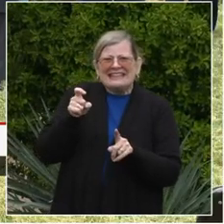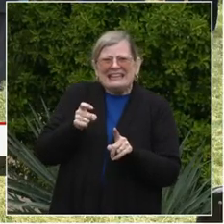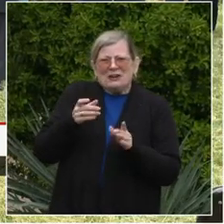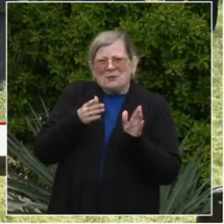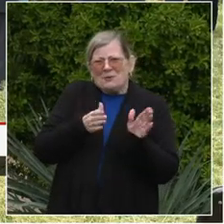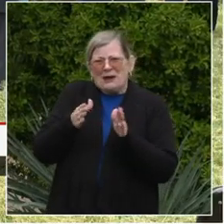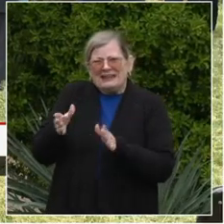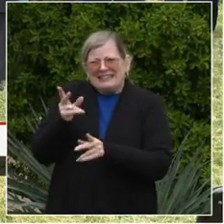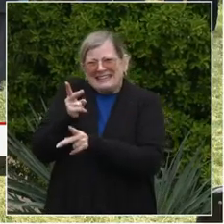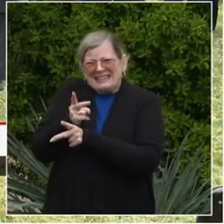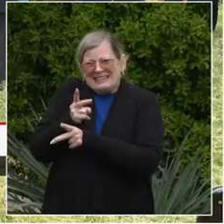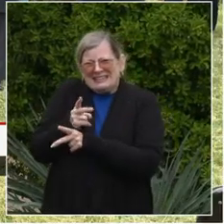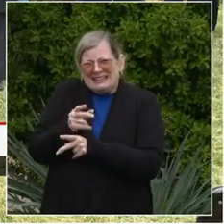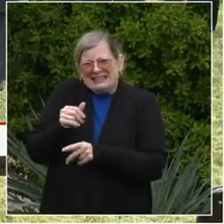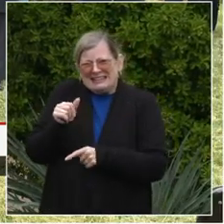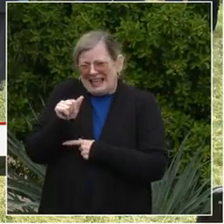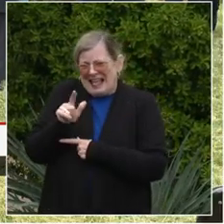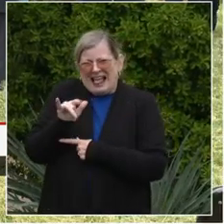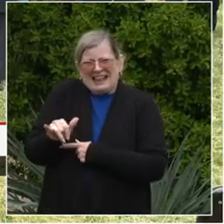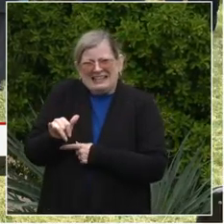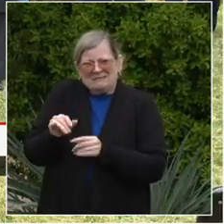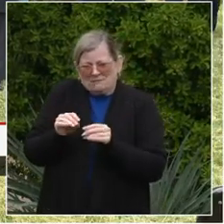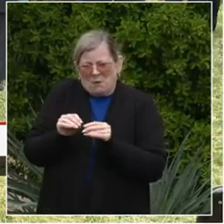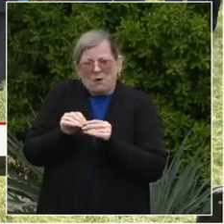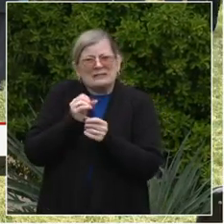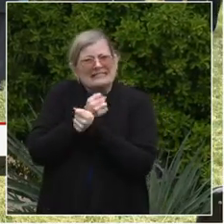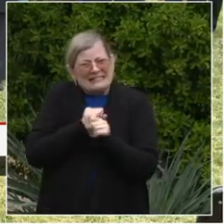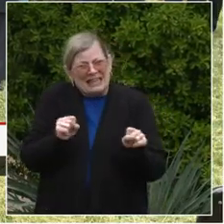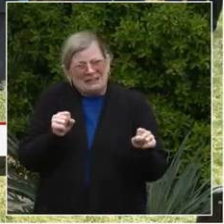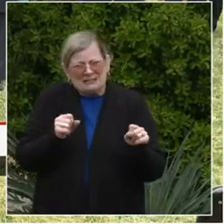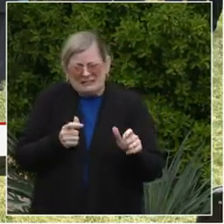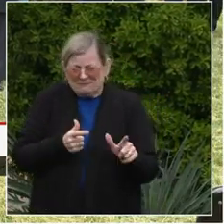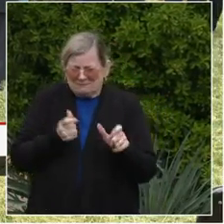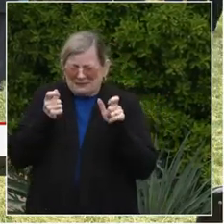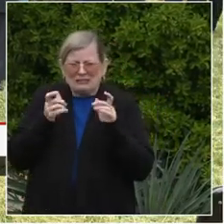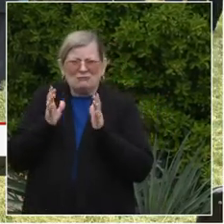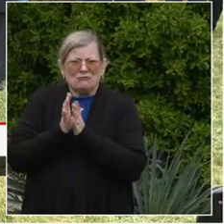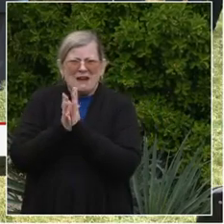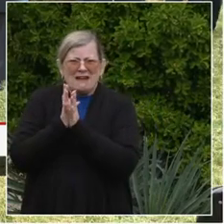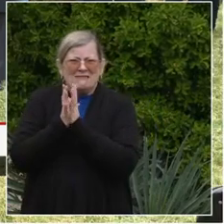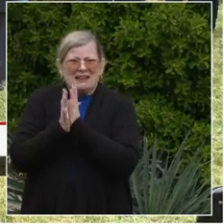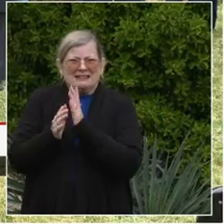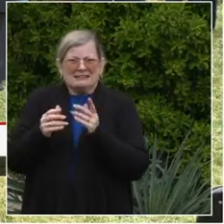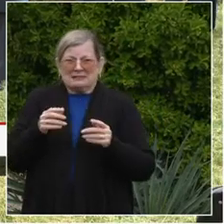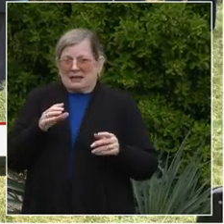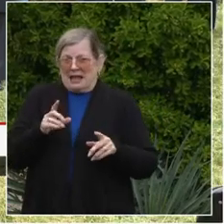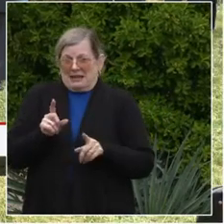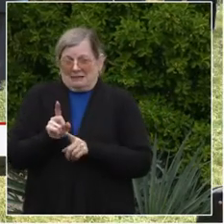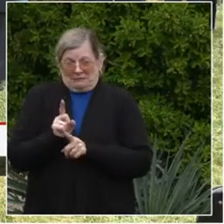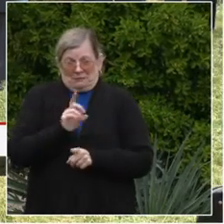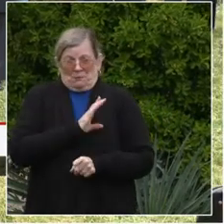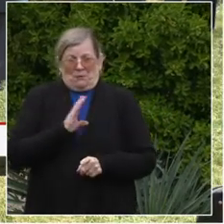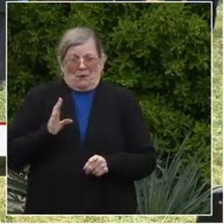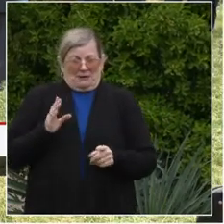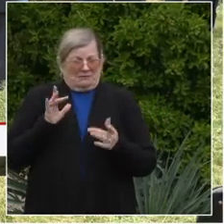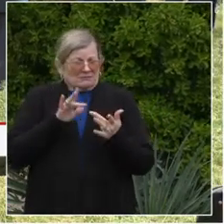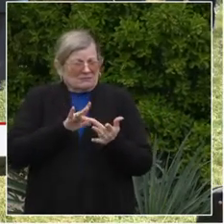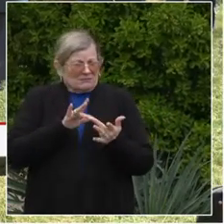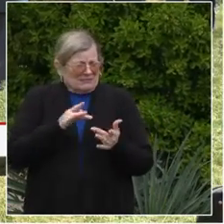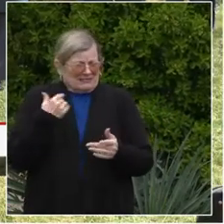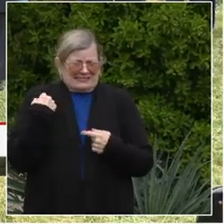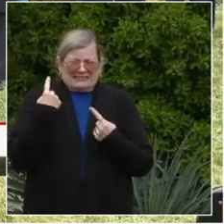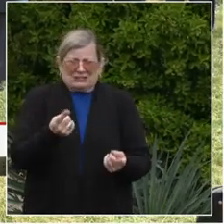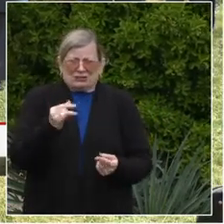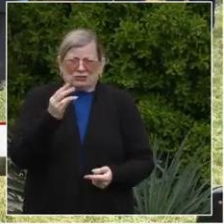alleys safer with speeding traffic. We've contacted as a board since June our ANC